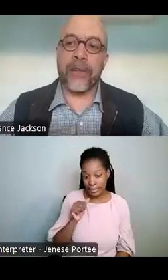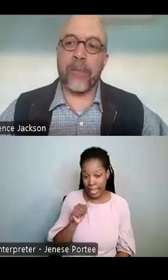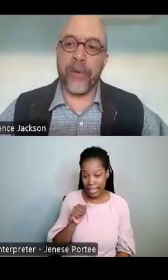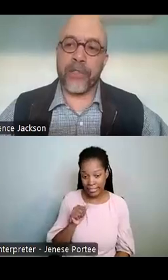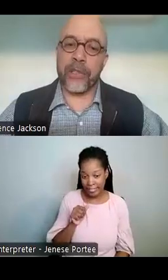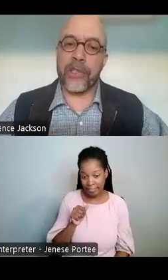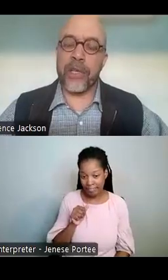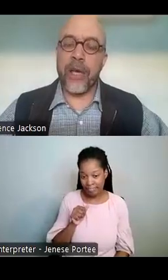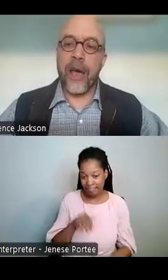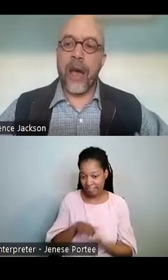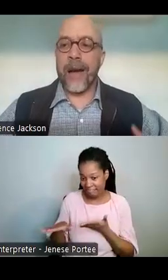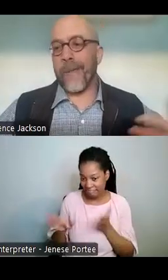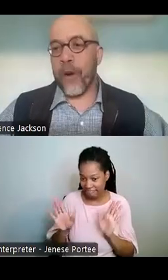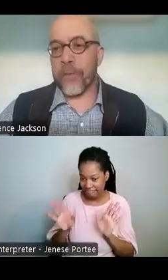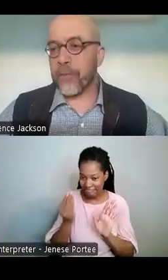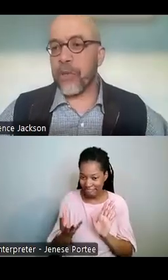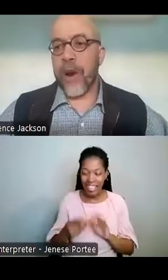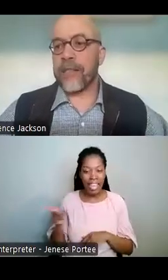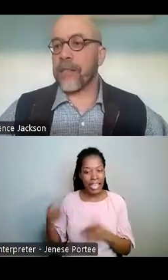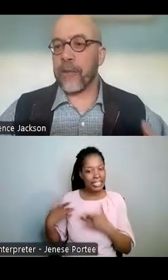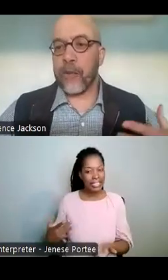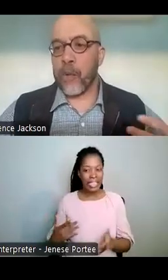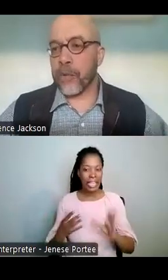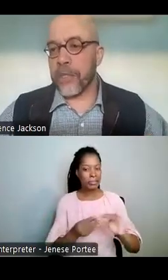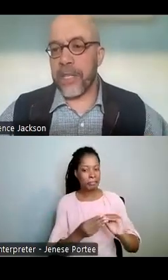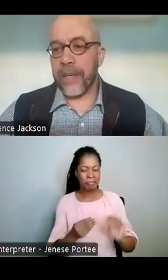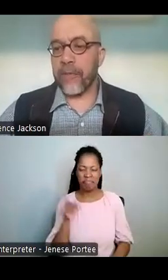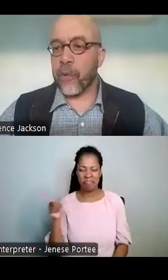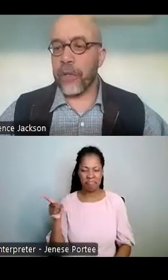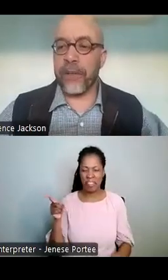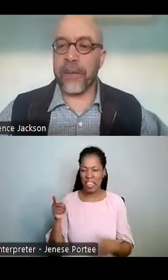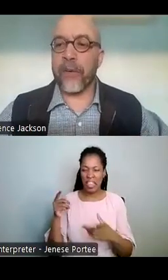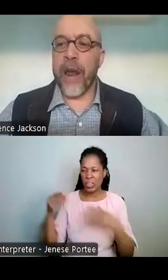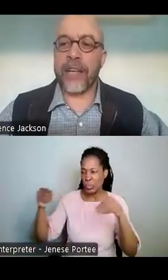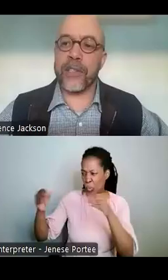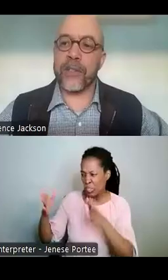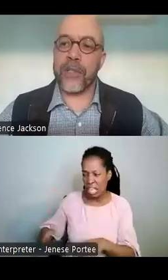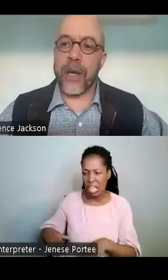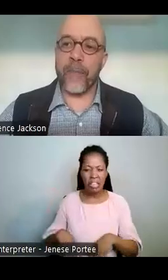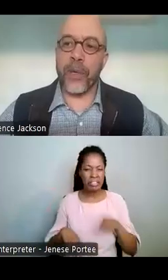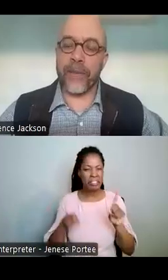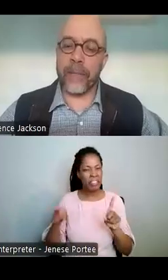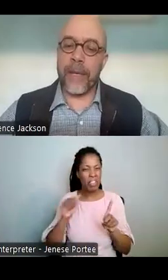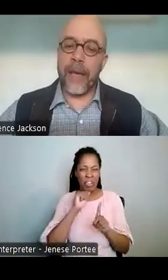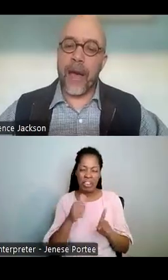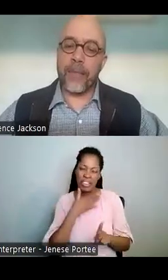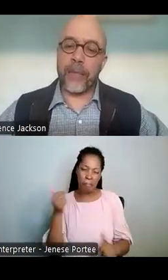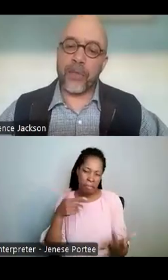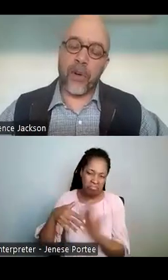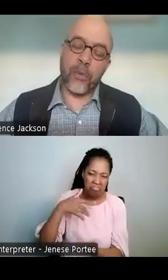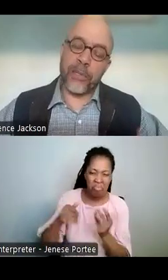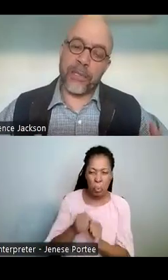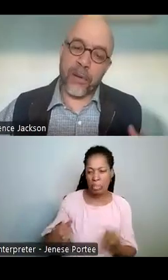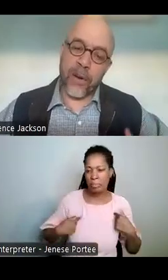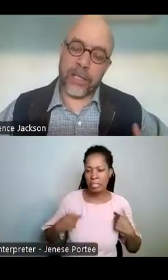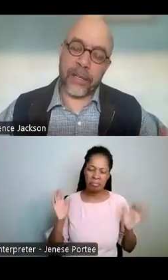planners and the merchants are derisive or disdainful in their interactions with him.